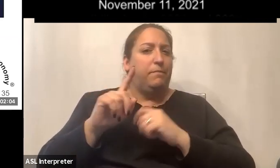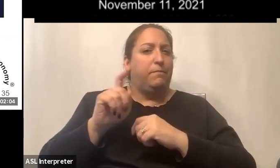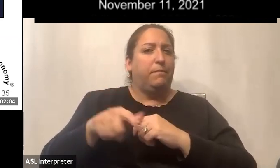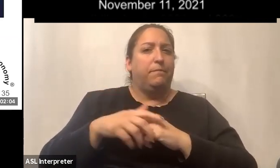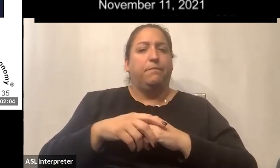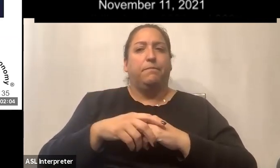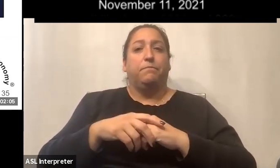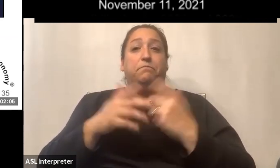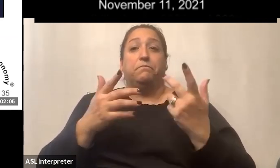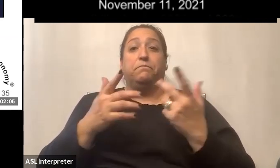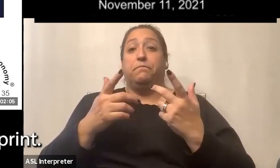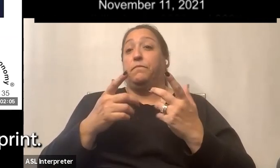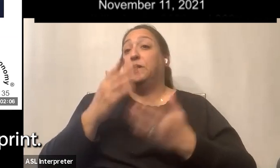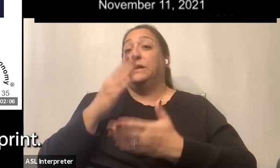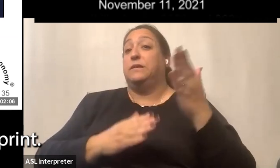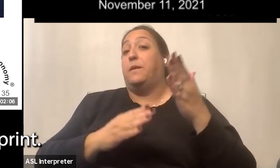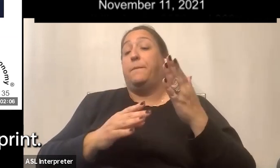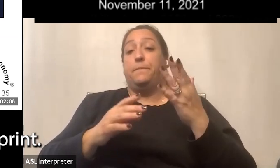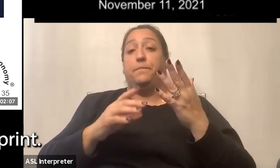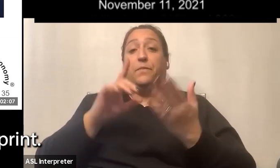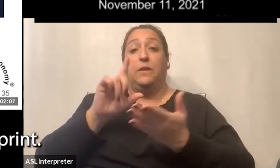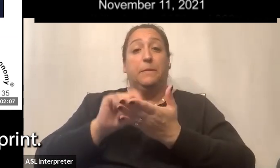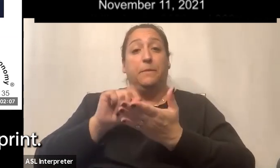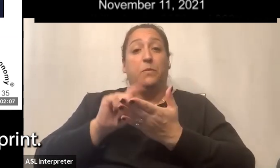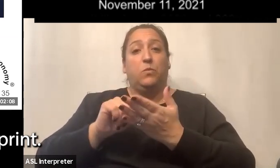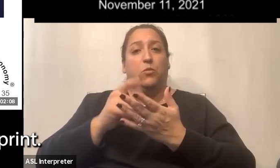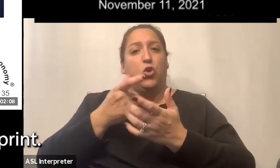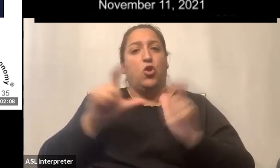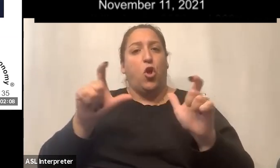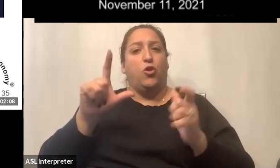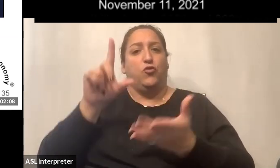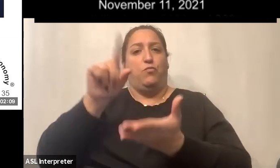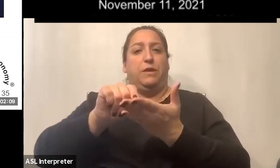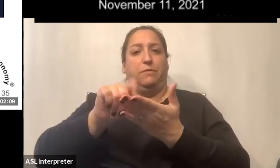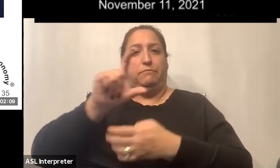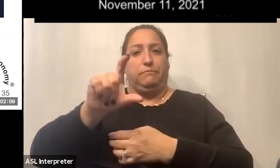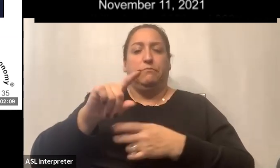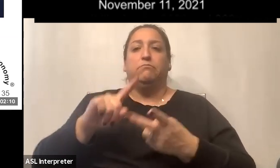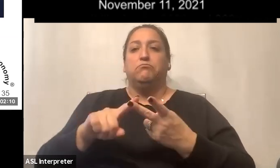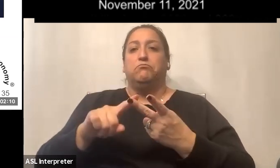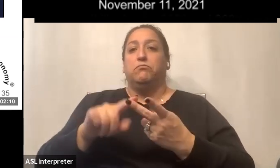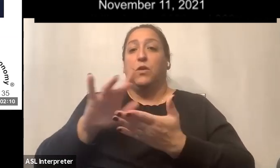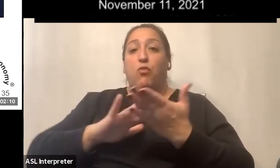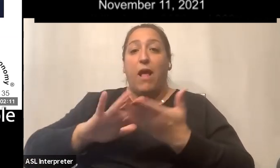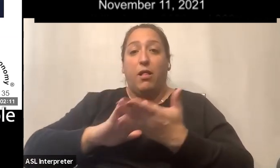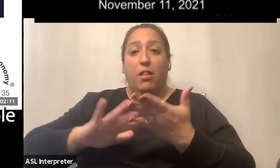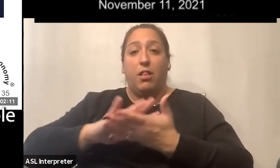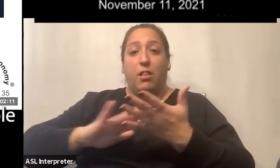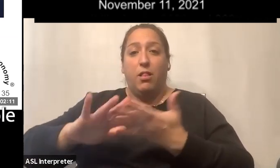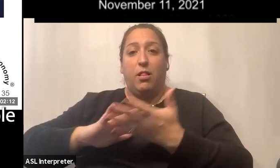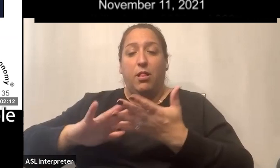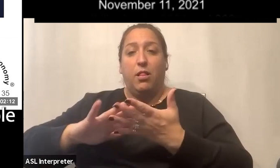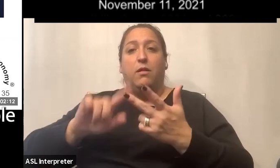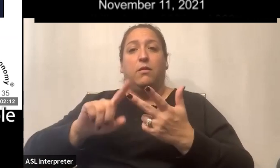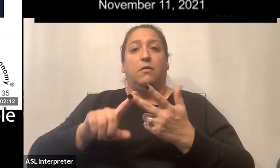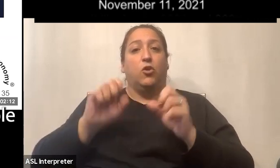How about, could some of the materials be large print? Could they be in Braille? Could there